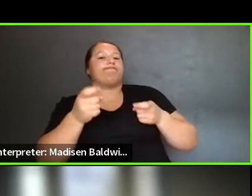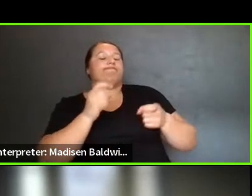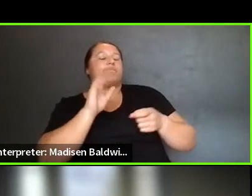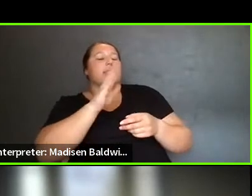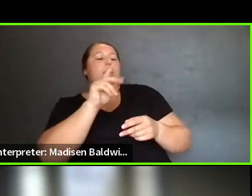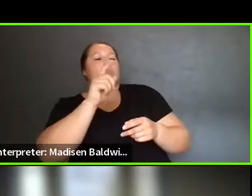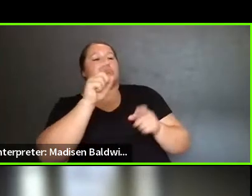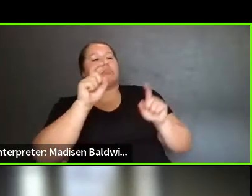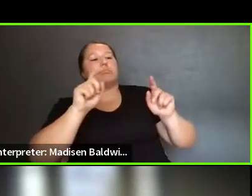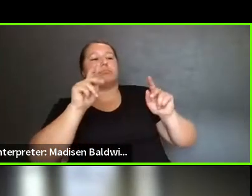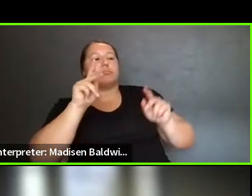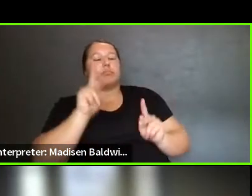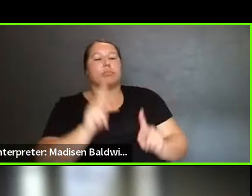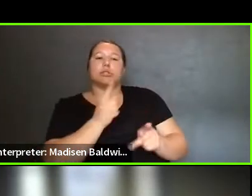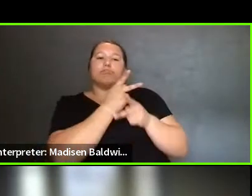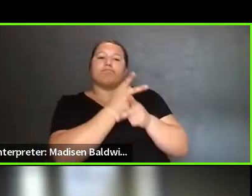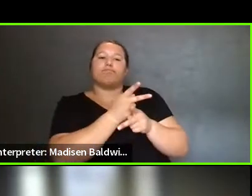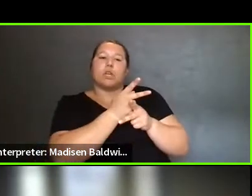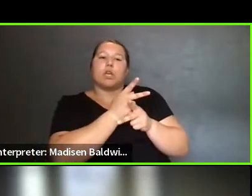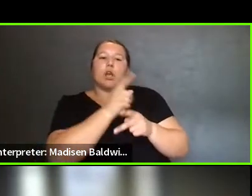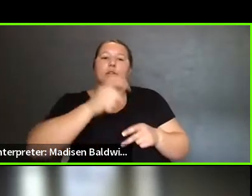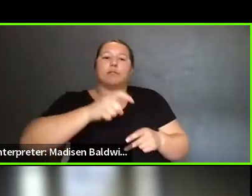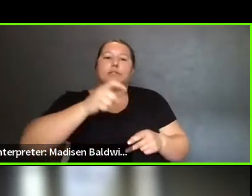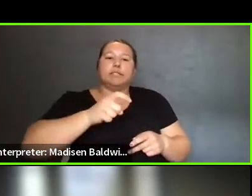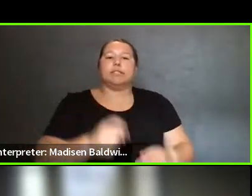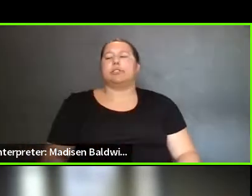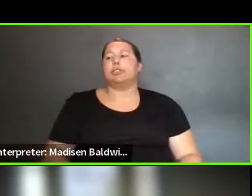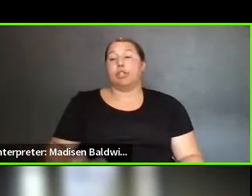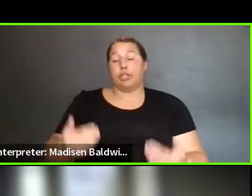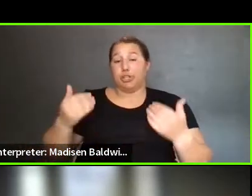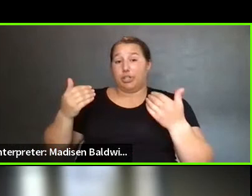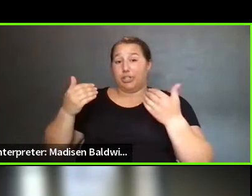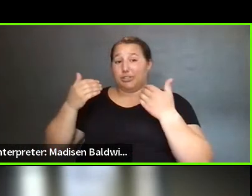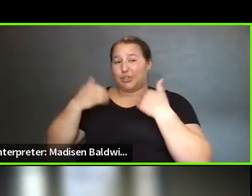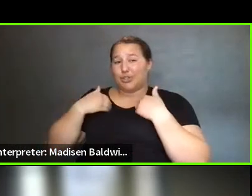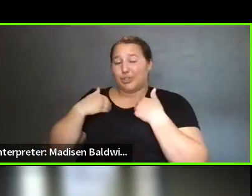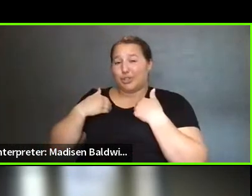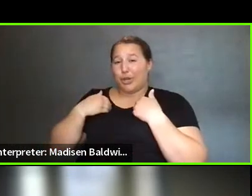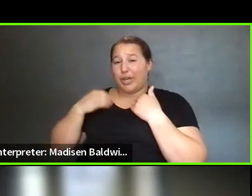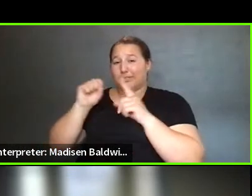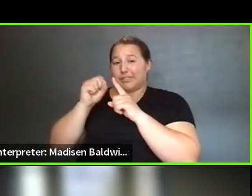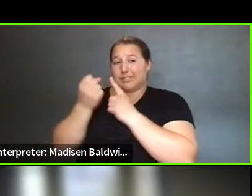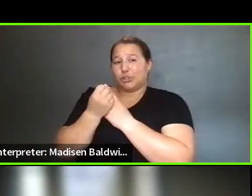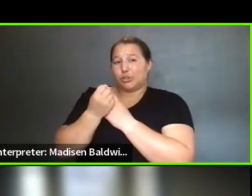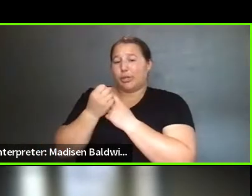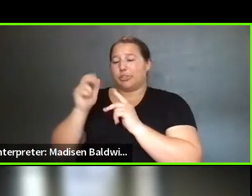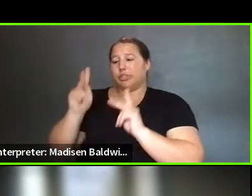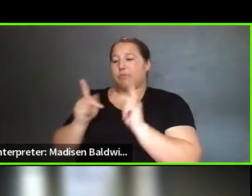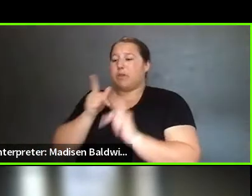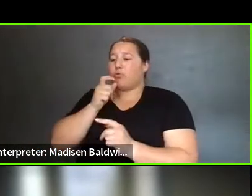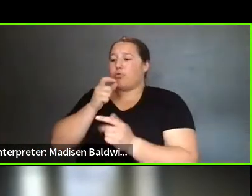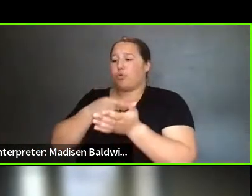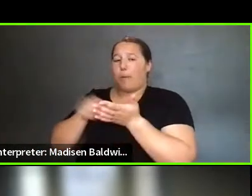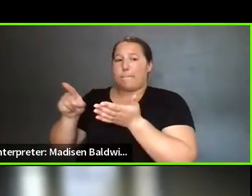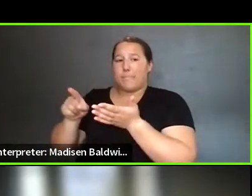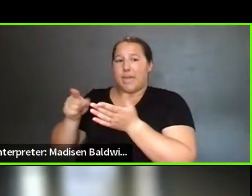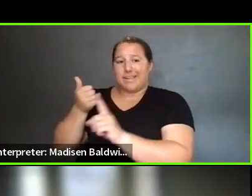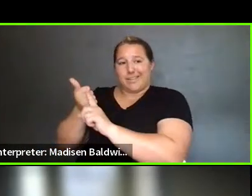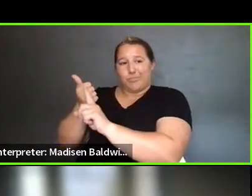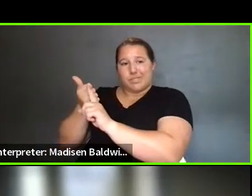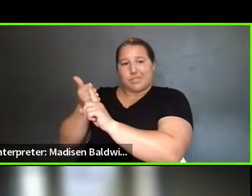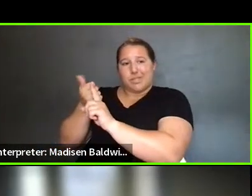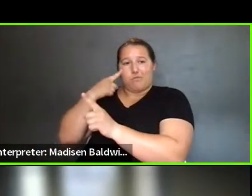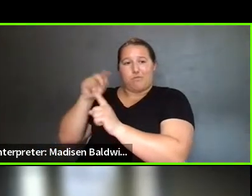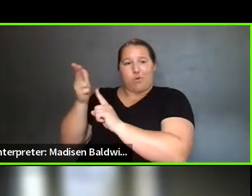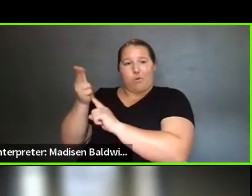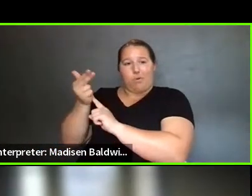people paying out of pocket for hotel rooms, let's say? There might be, but those